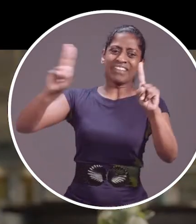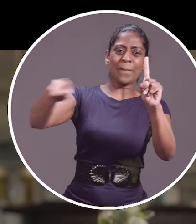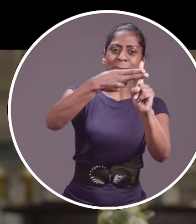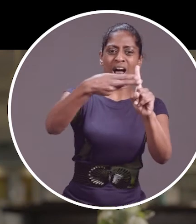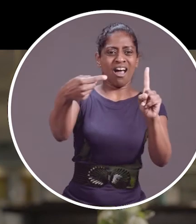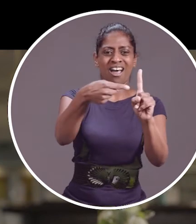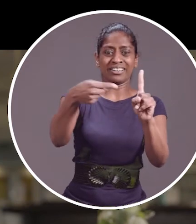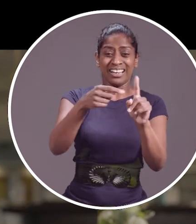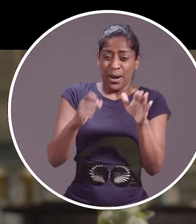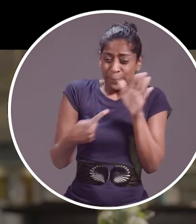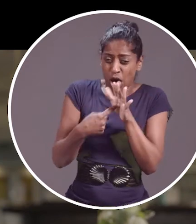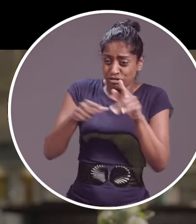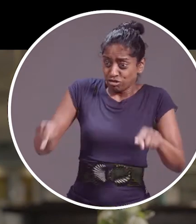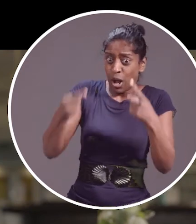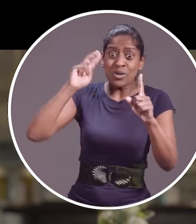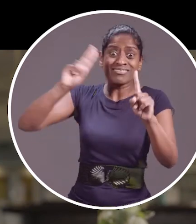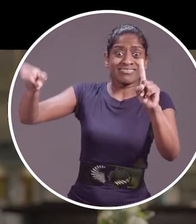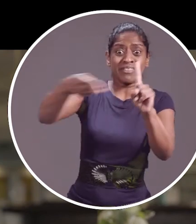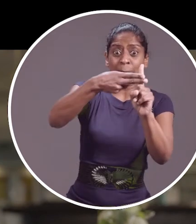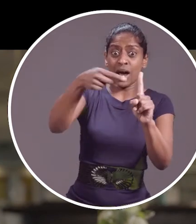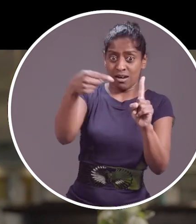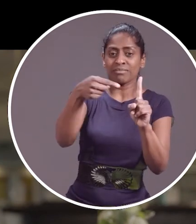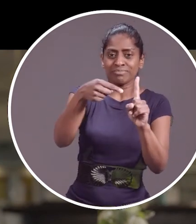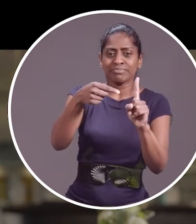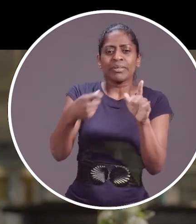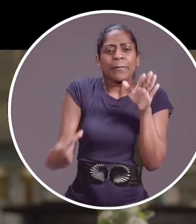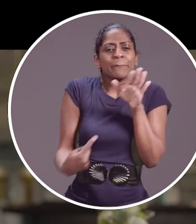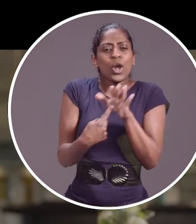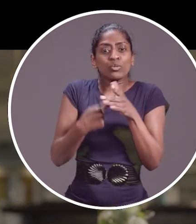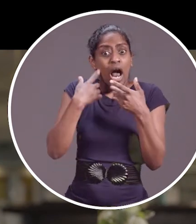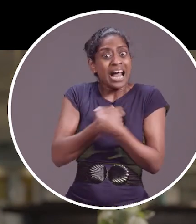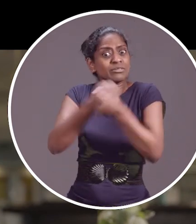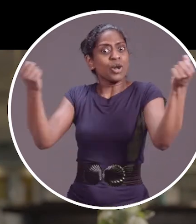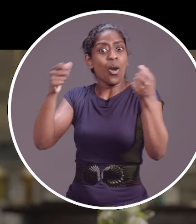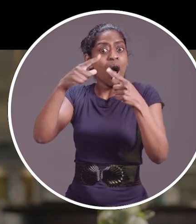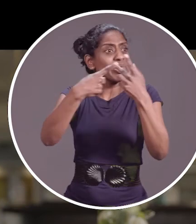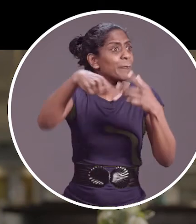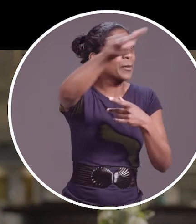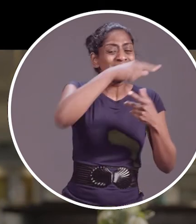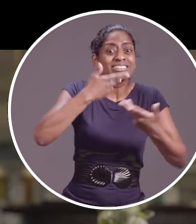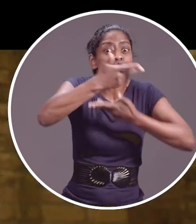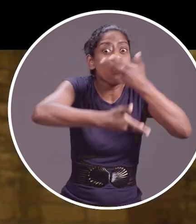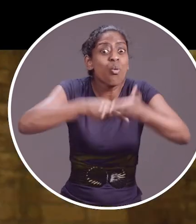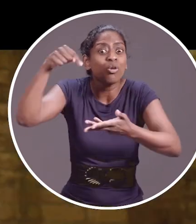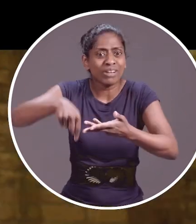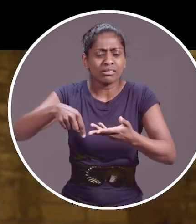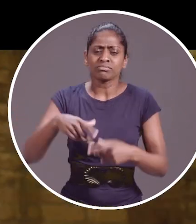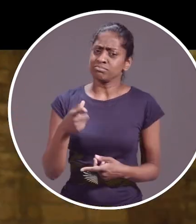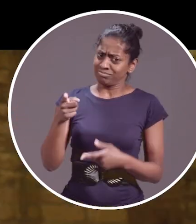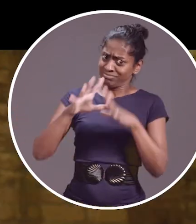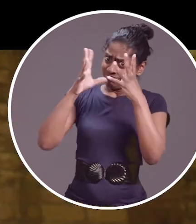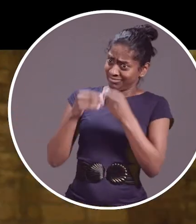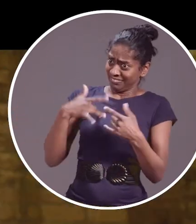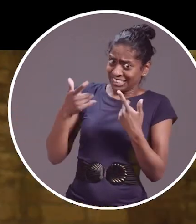stigma. It's important to challenge that stigma. It's important to expose other people to the stories. Has this